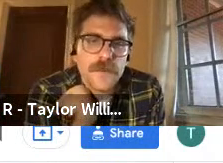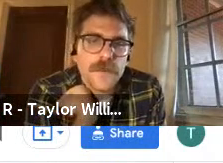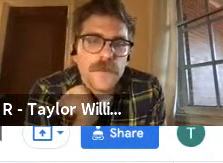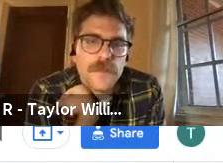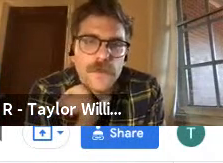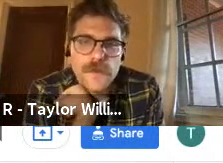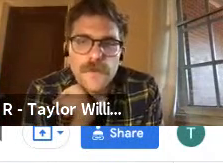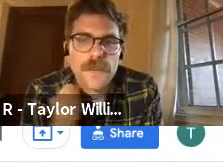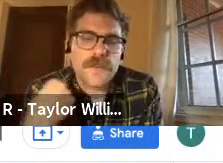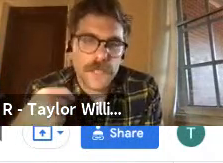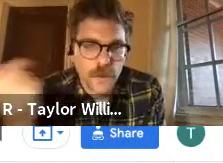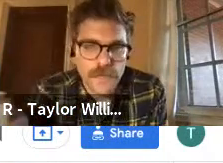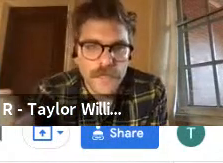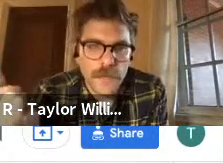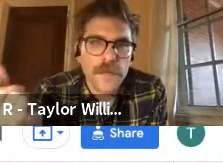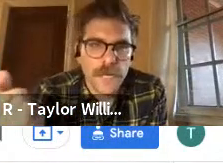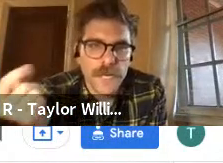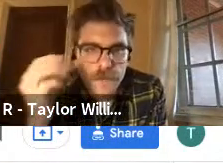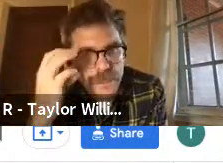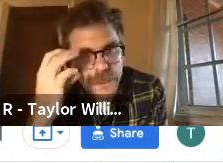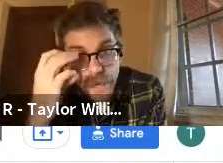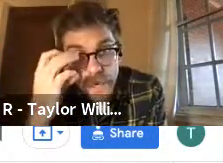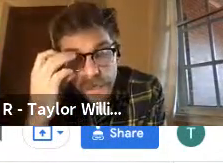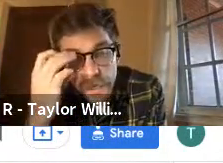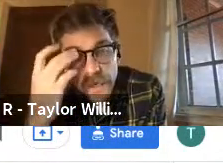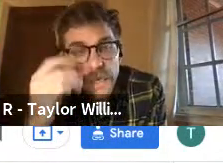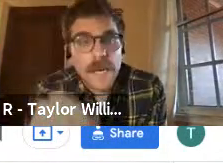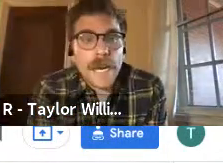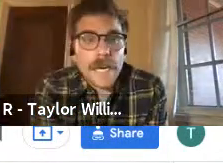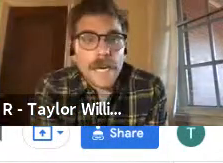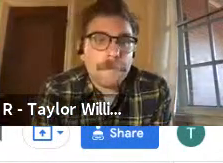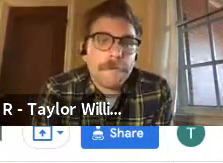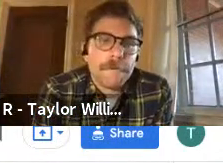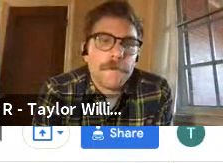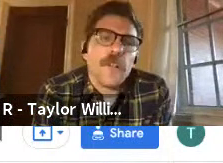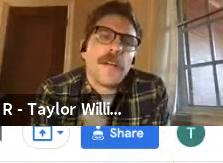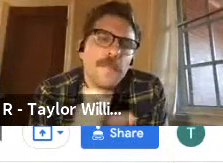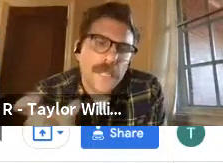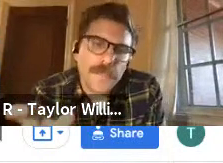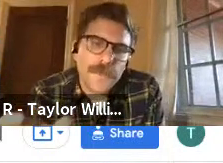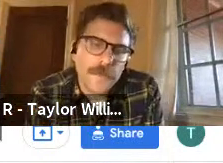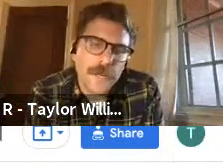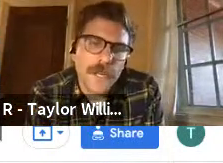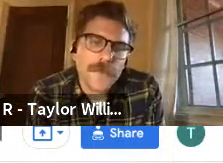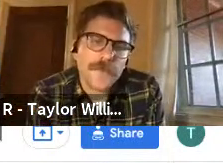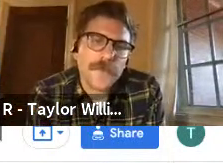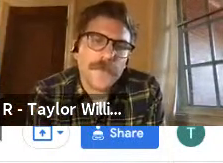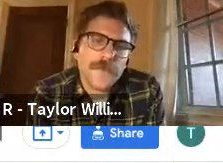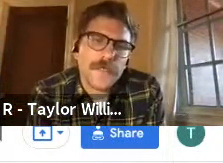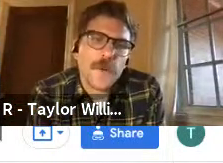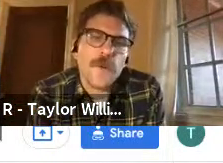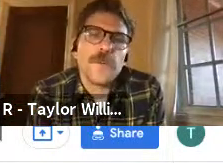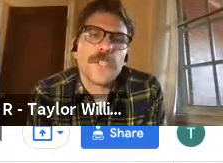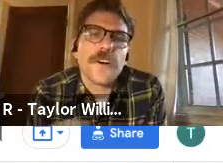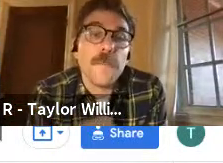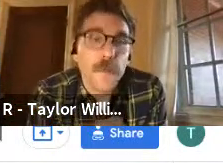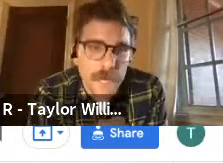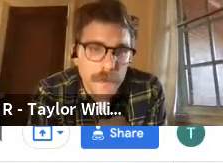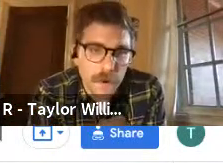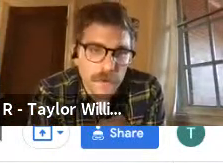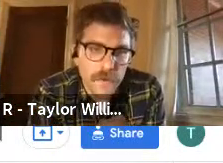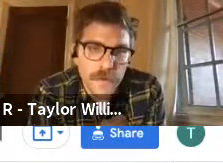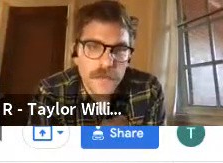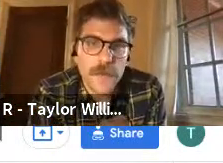participant to faithfully join the subcommittee and participate? Followed by a brainstorm of who should